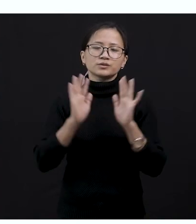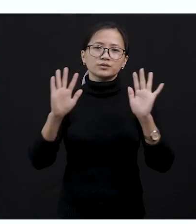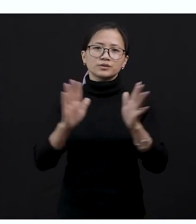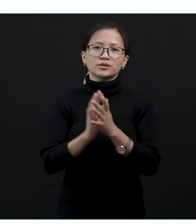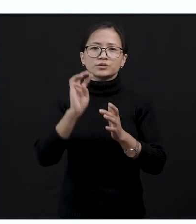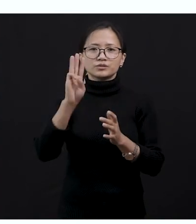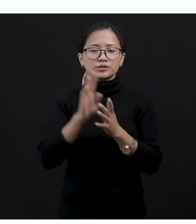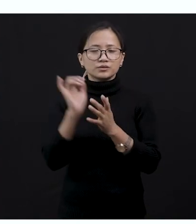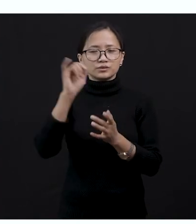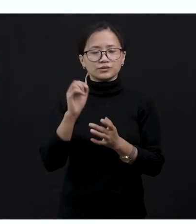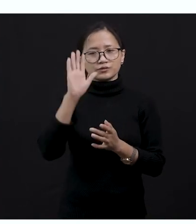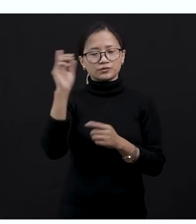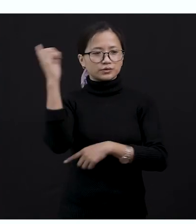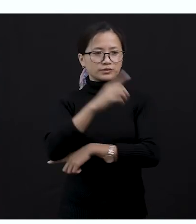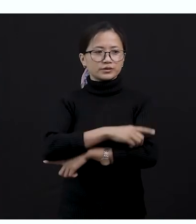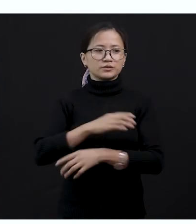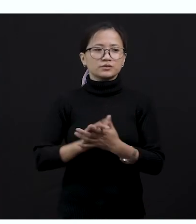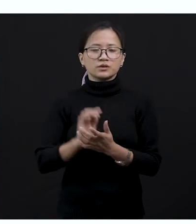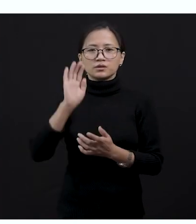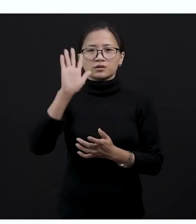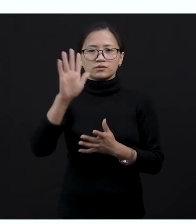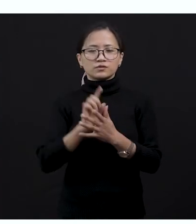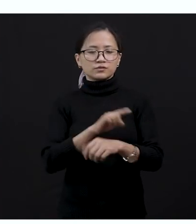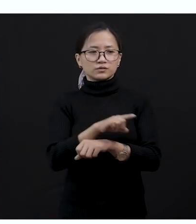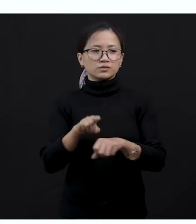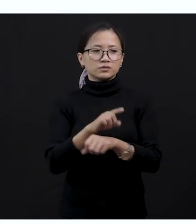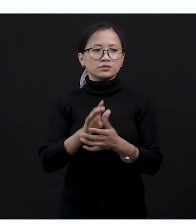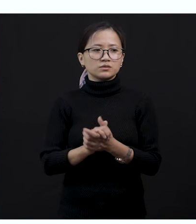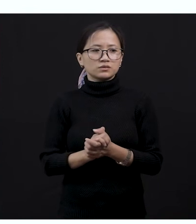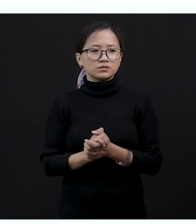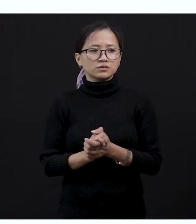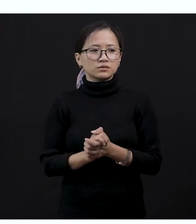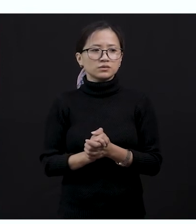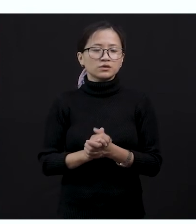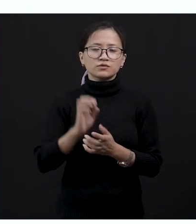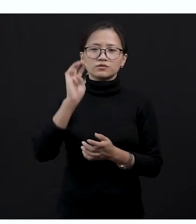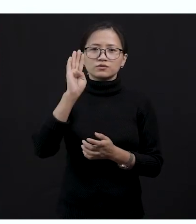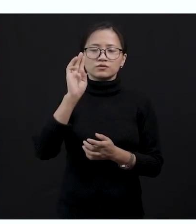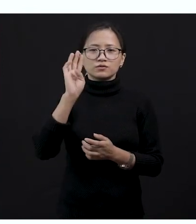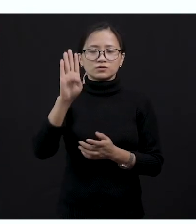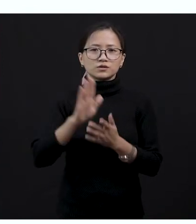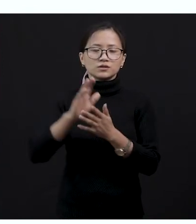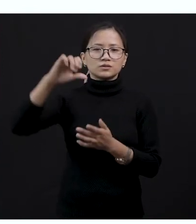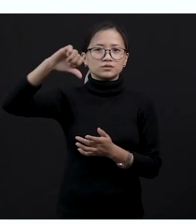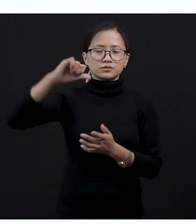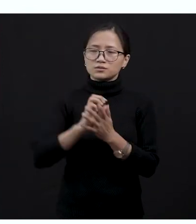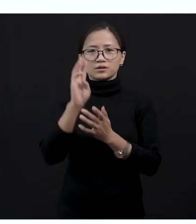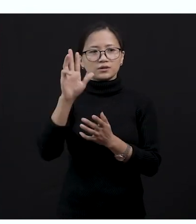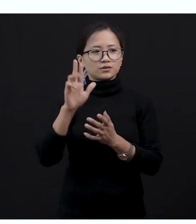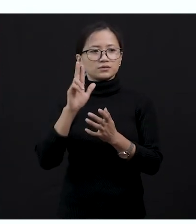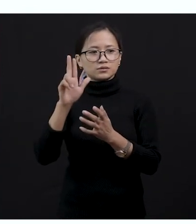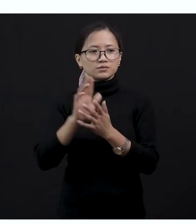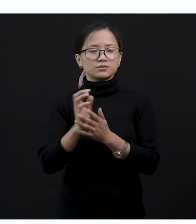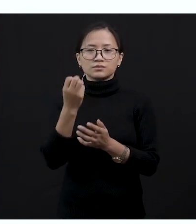have 365 days, 5 hours, 49 minutes, okay? So the earth takes